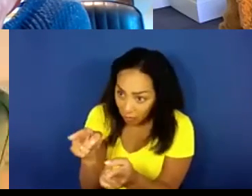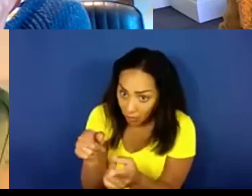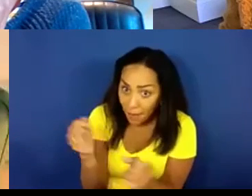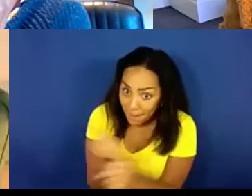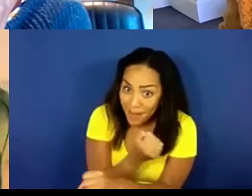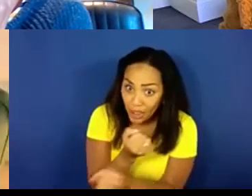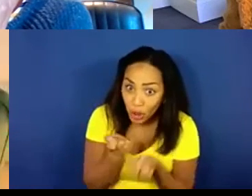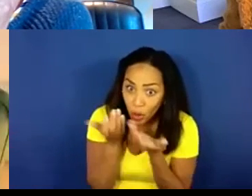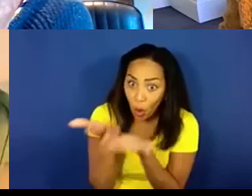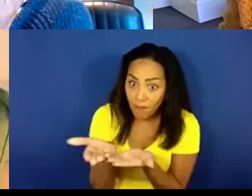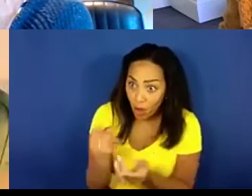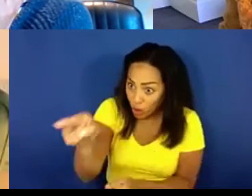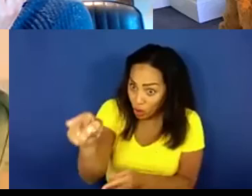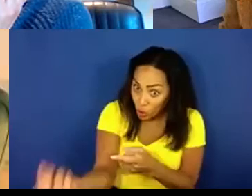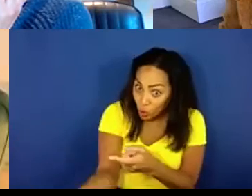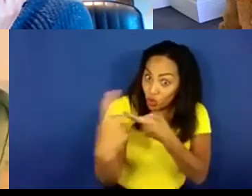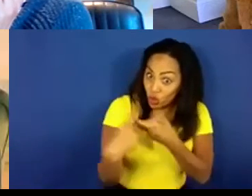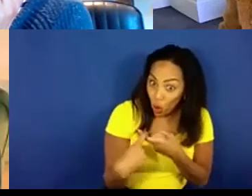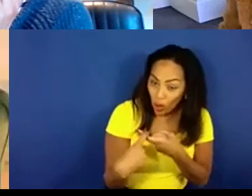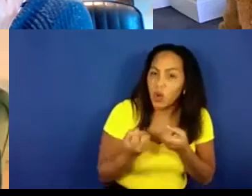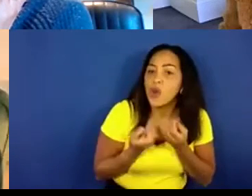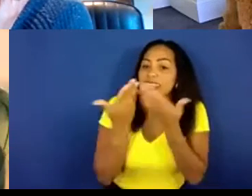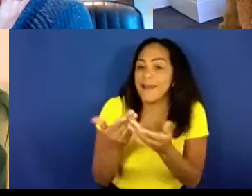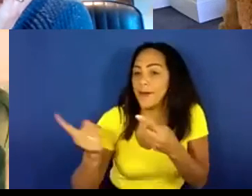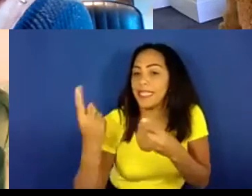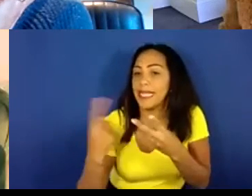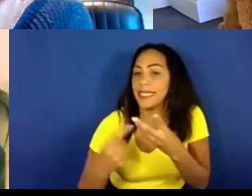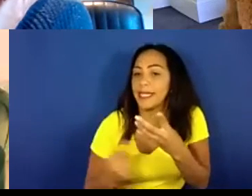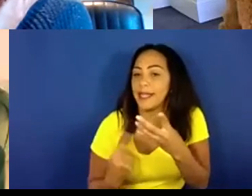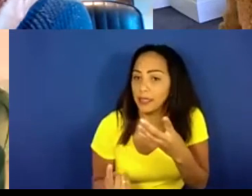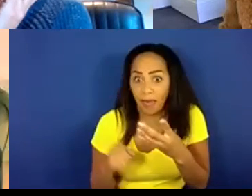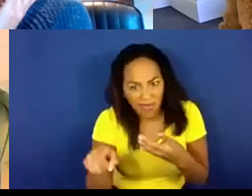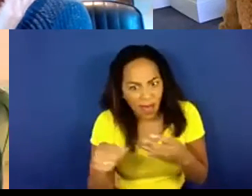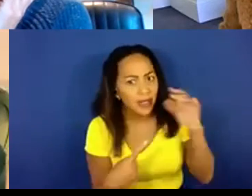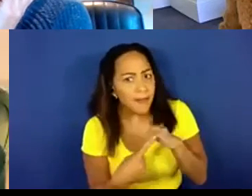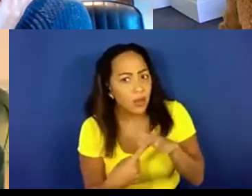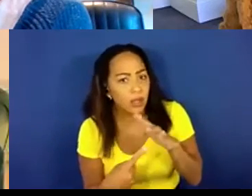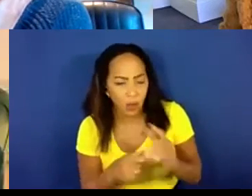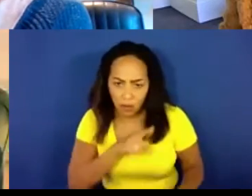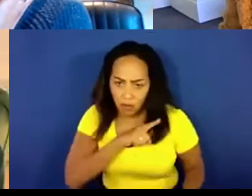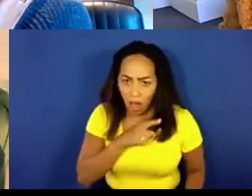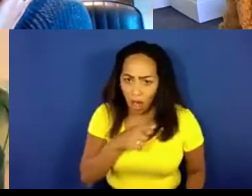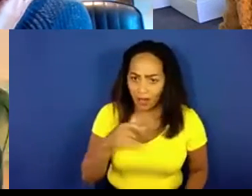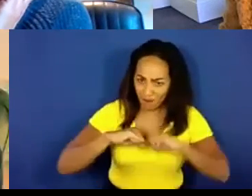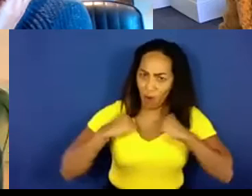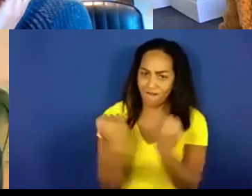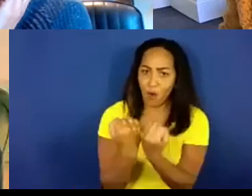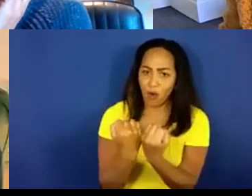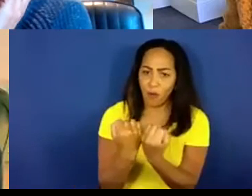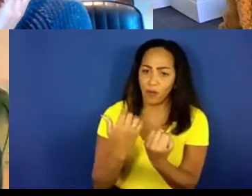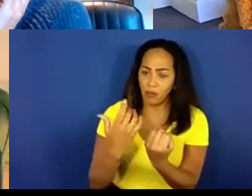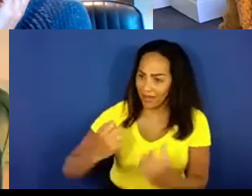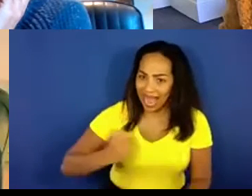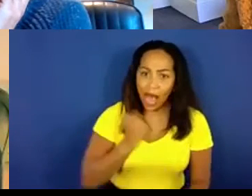and Z. And that was important as well, because we wanted, again, at the forum, to offer our members across the